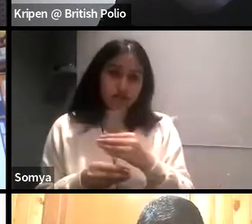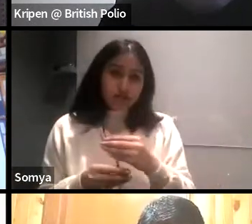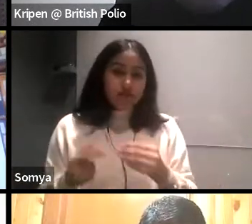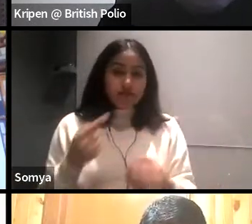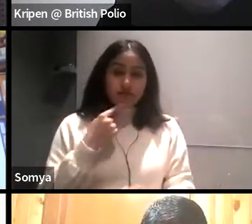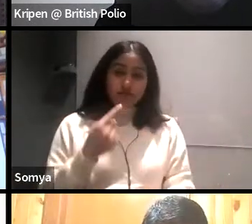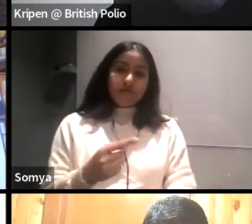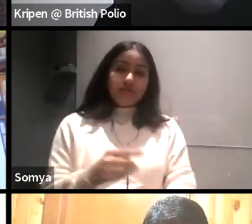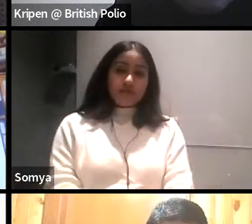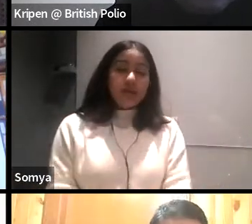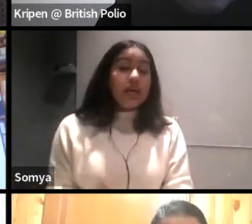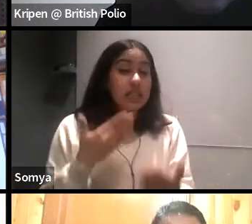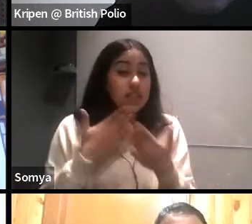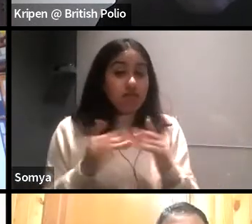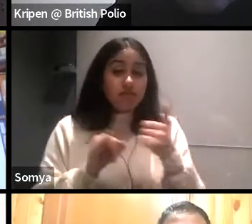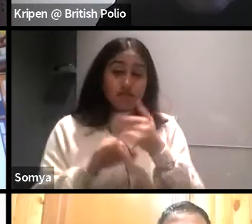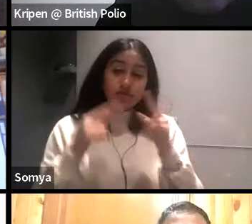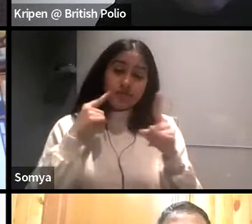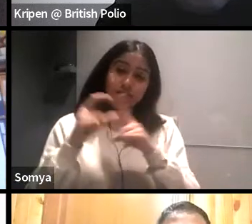mentioning. Thanks, Siddharth.